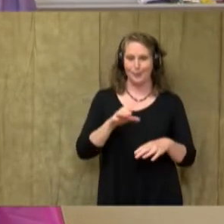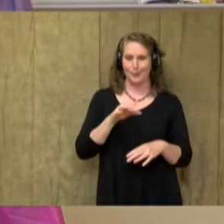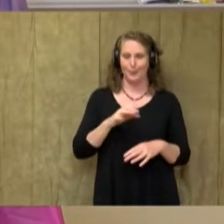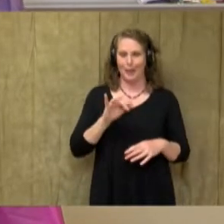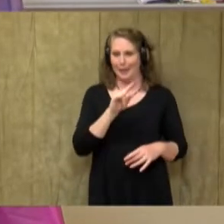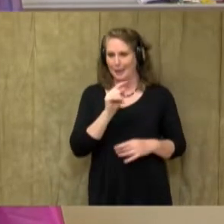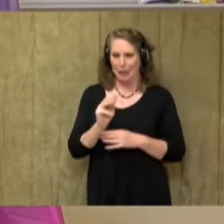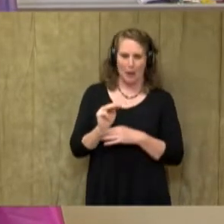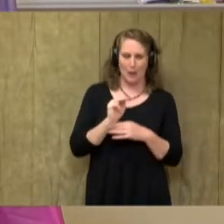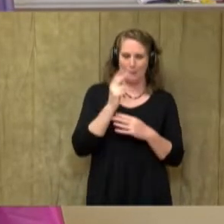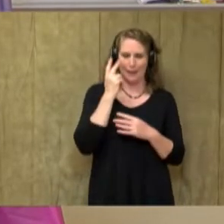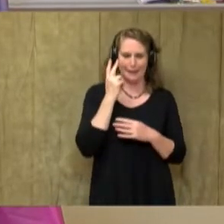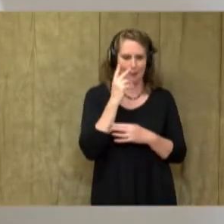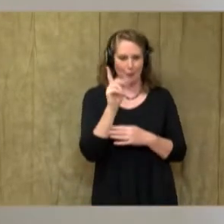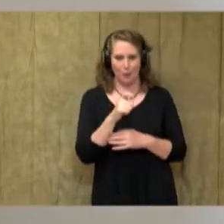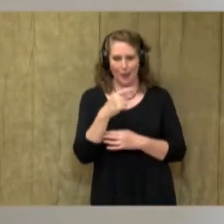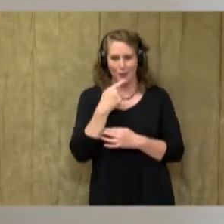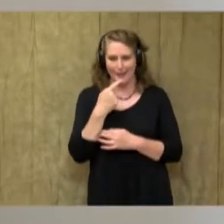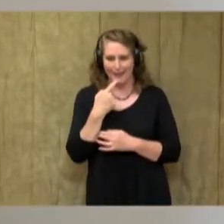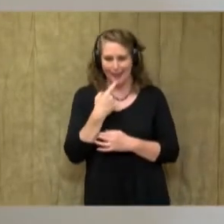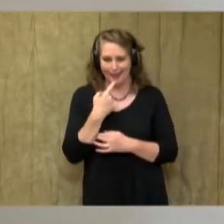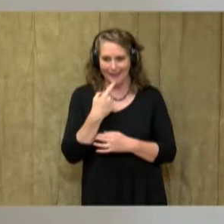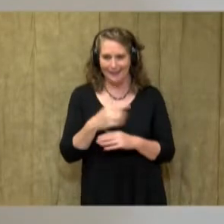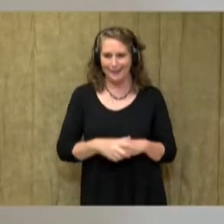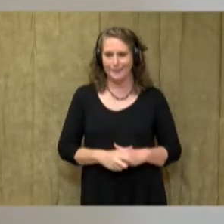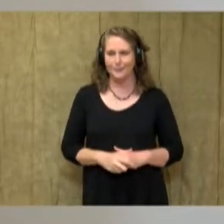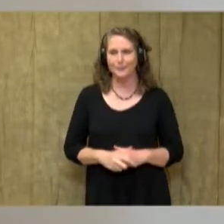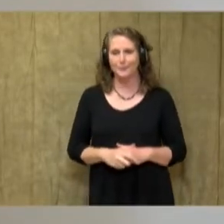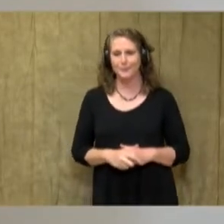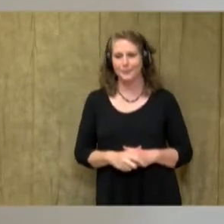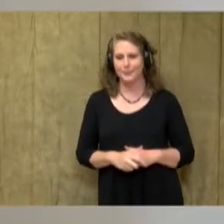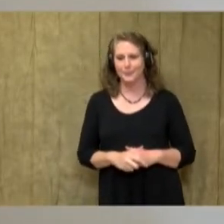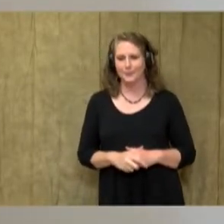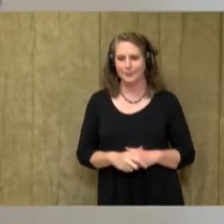Licorice. Let's see what our question is. Okay.